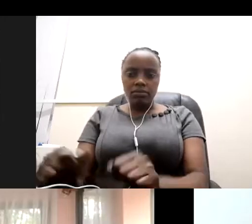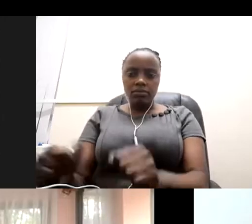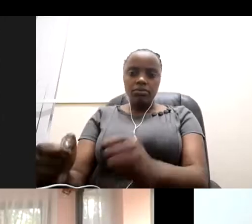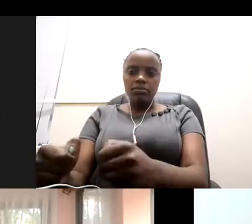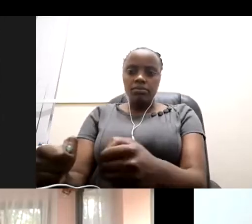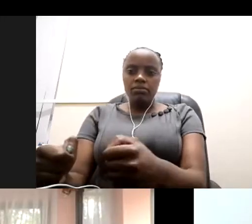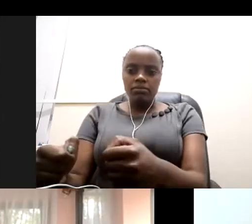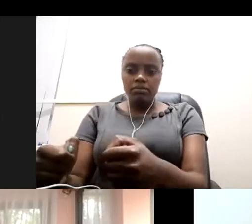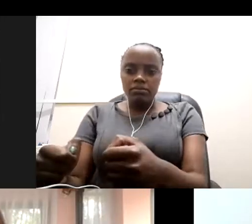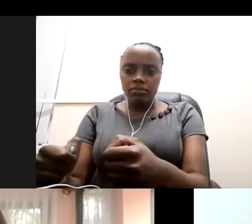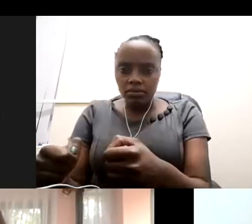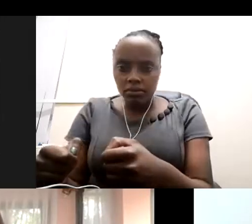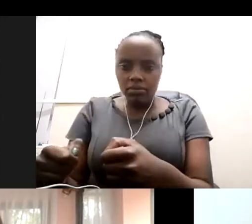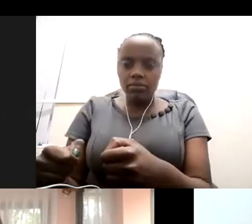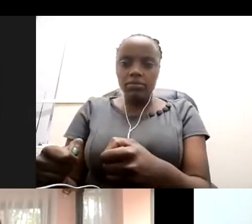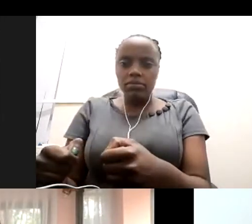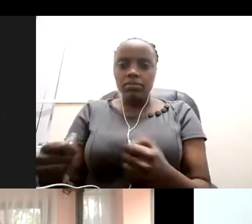segundo. Yeah.